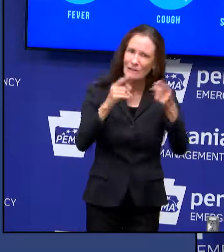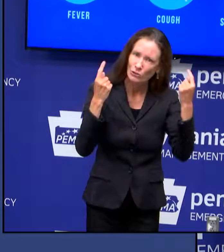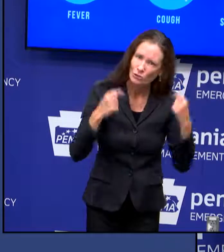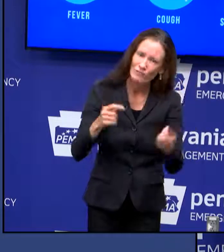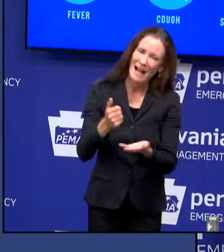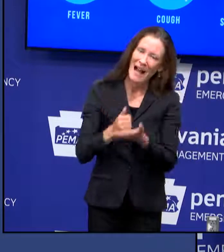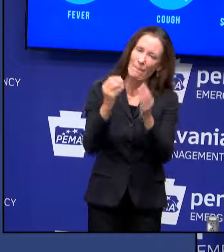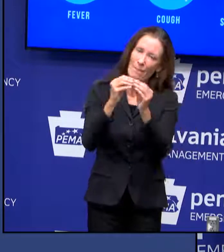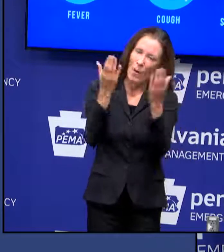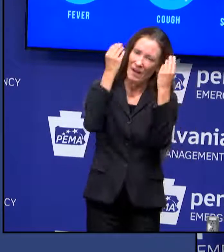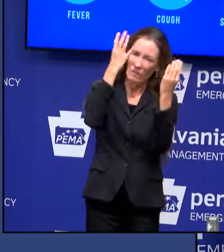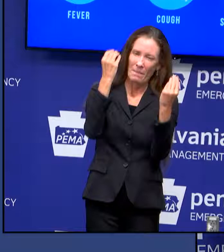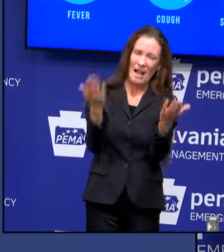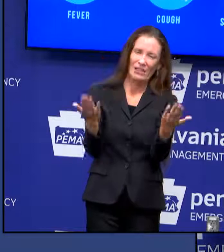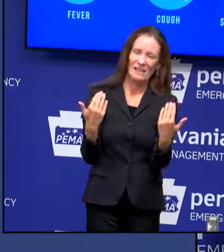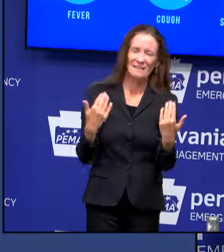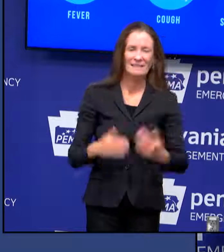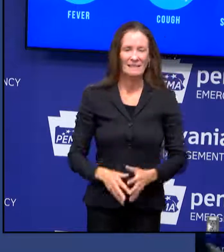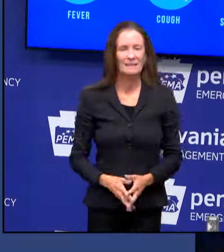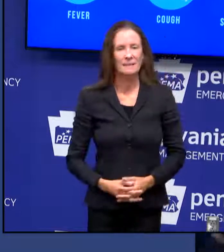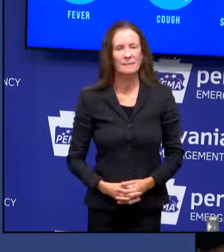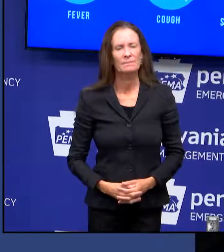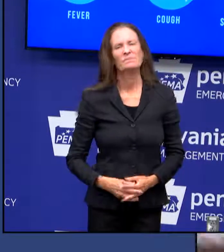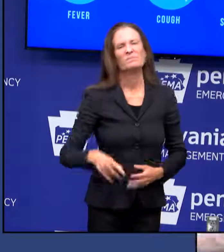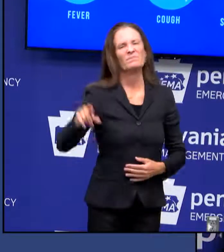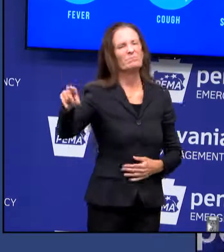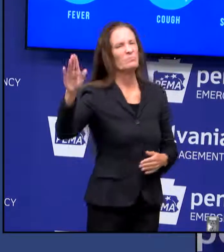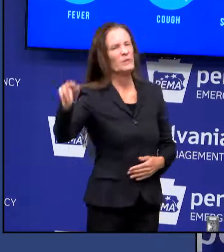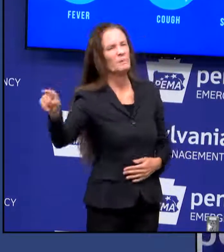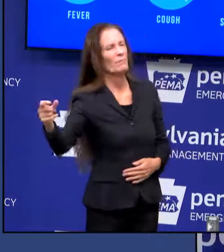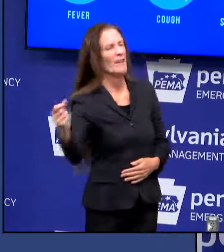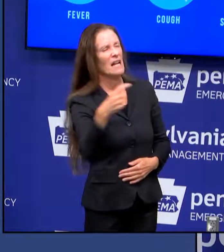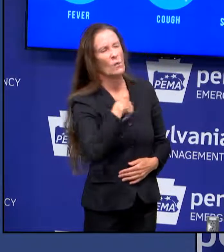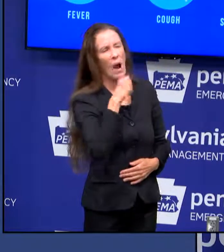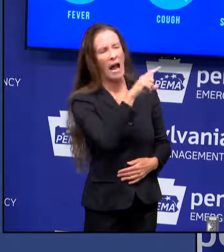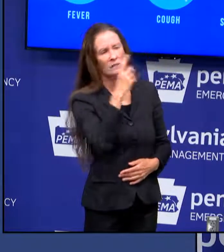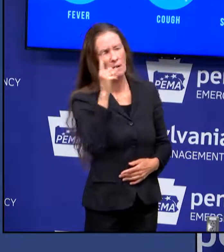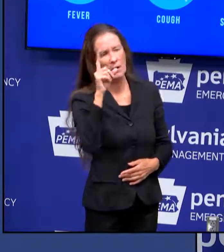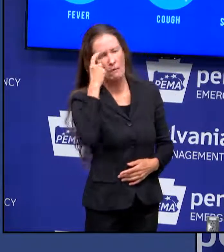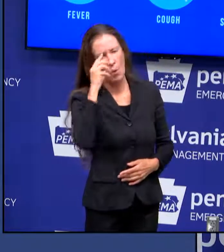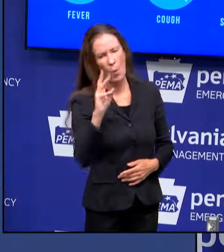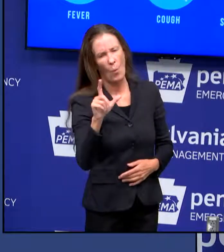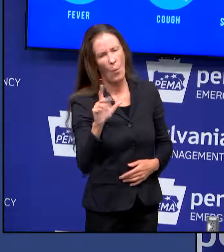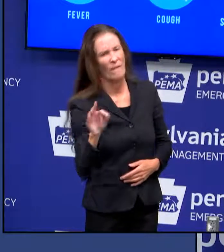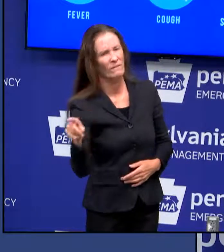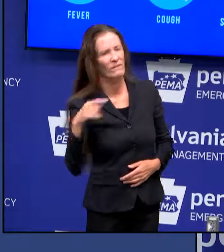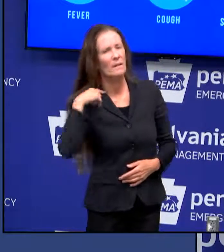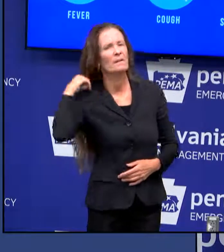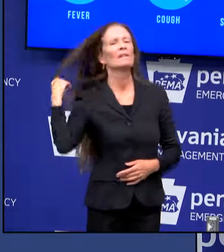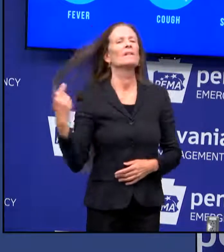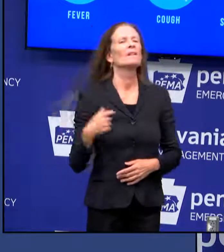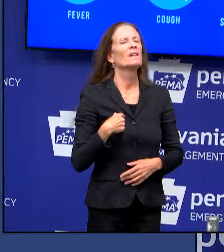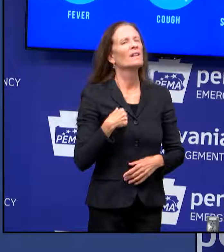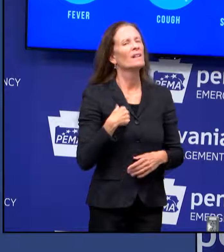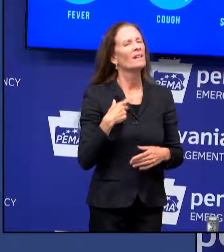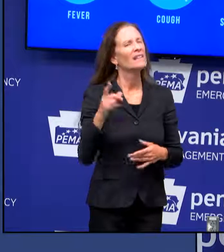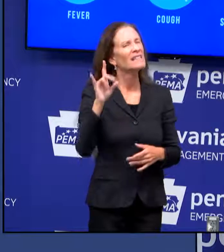governor. Yes, please. Governor, we are still getting reports of people who have not gotten their unemployment money 4 months into the